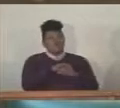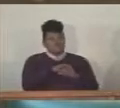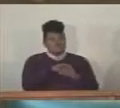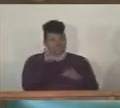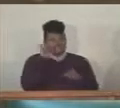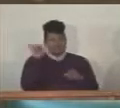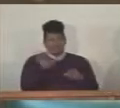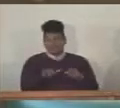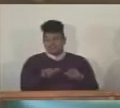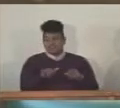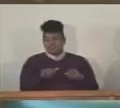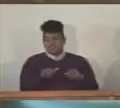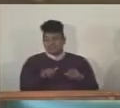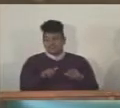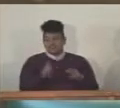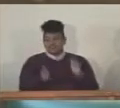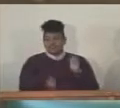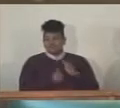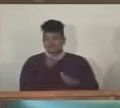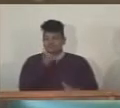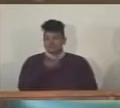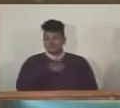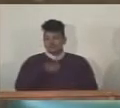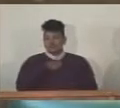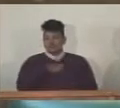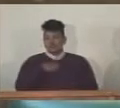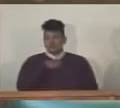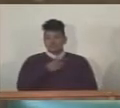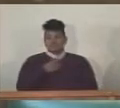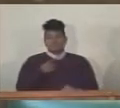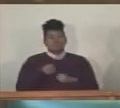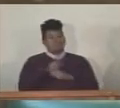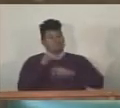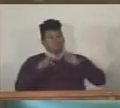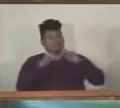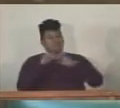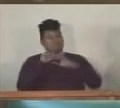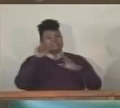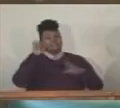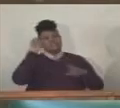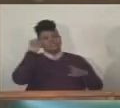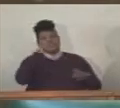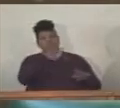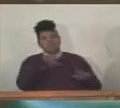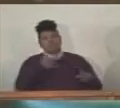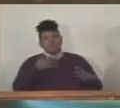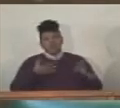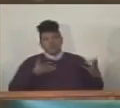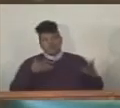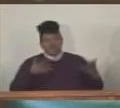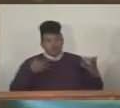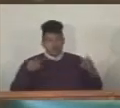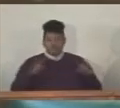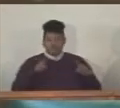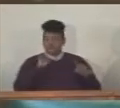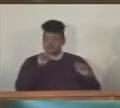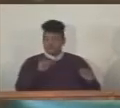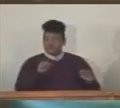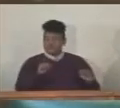is most despicable. It holds the people of St. James hostage so you can